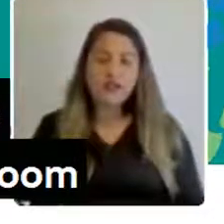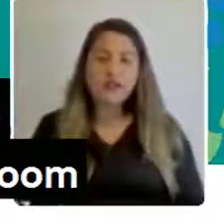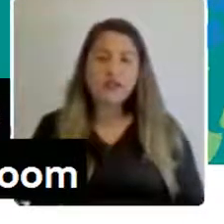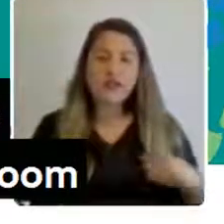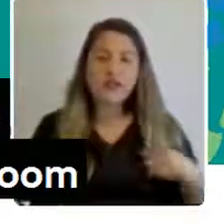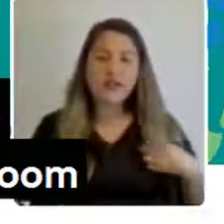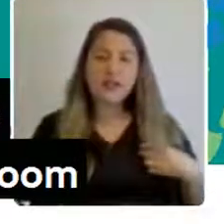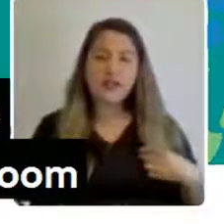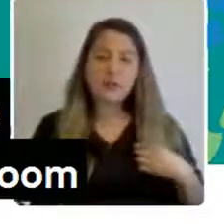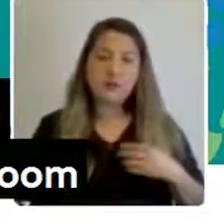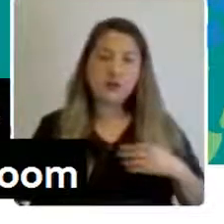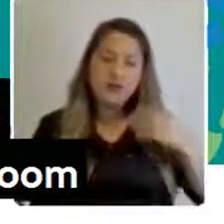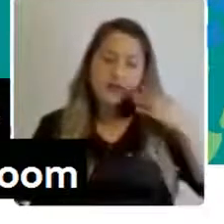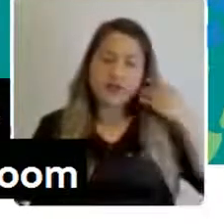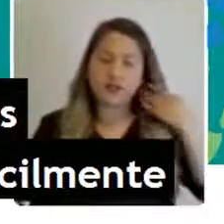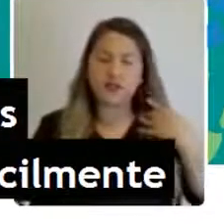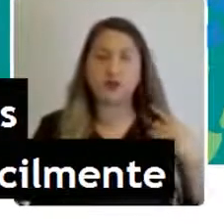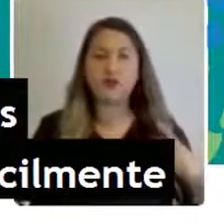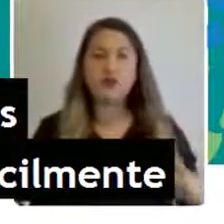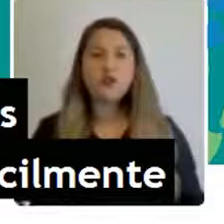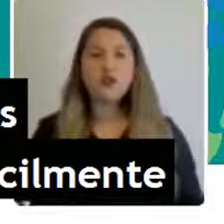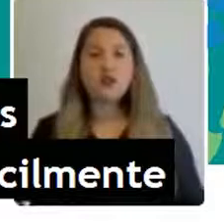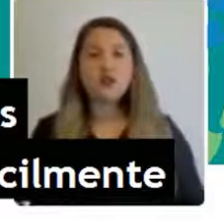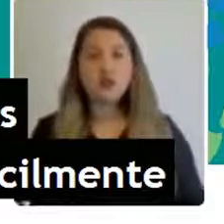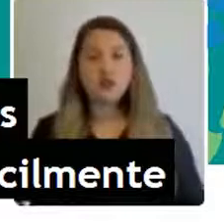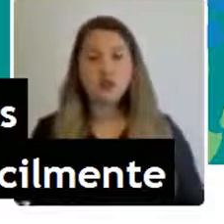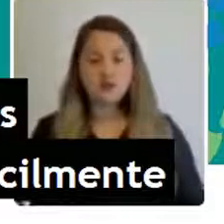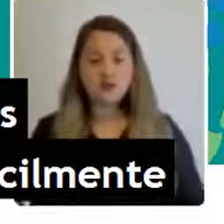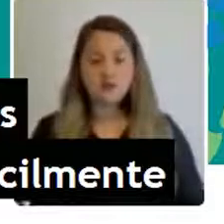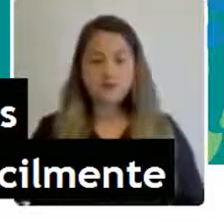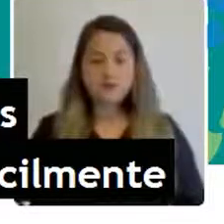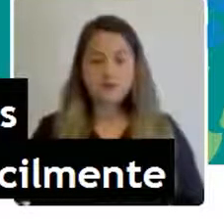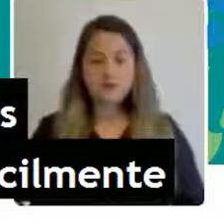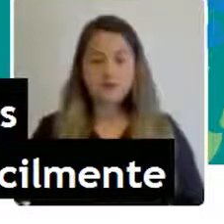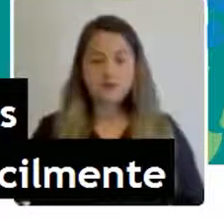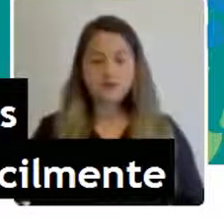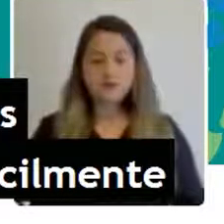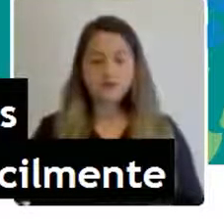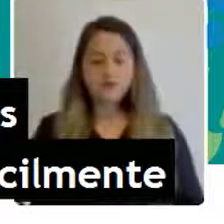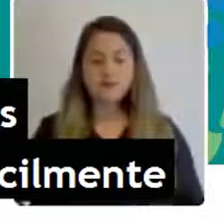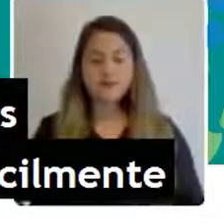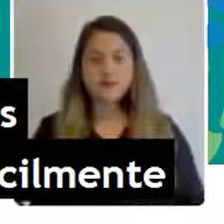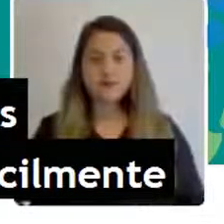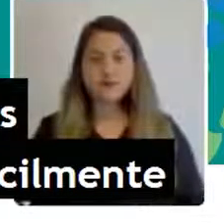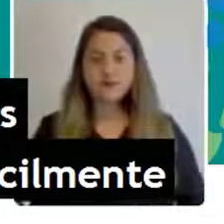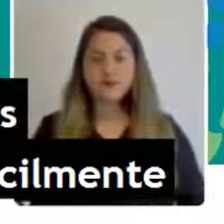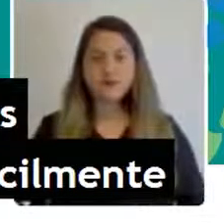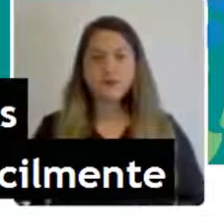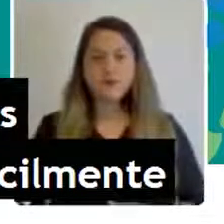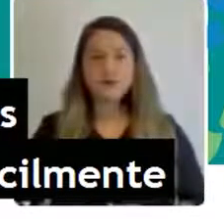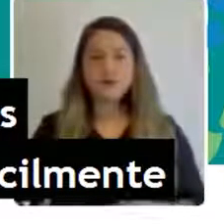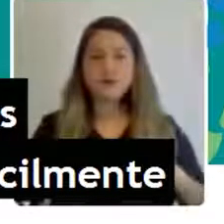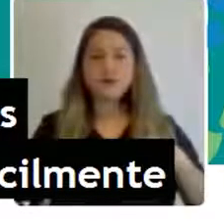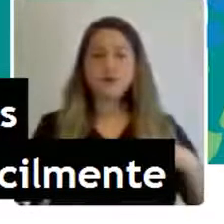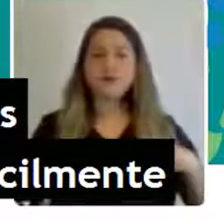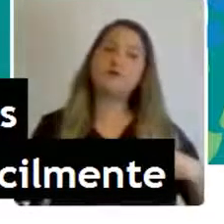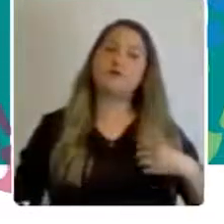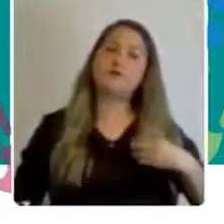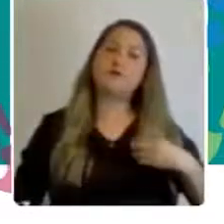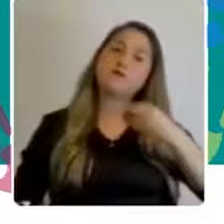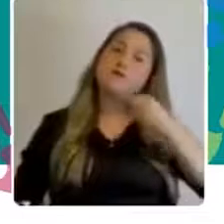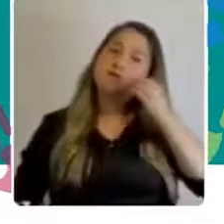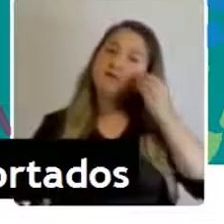the call and the Zoom session tonight. My apologies for not including your country, but this information is readily